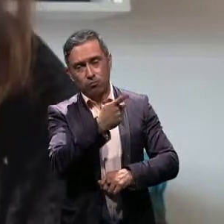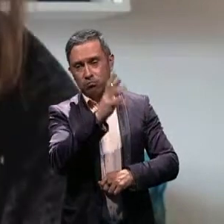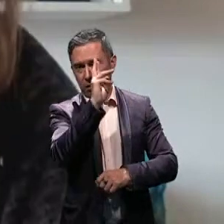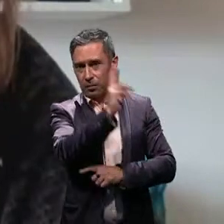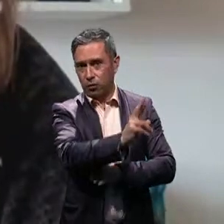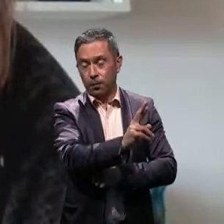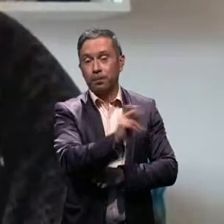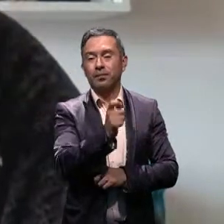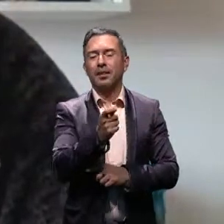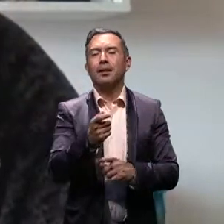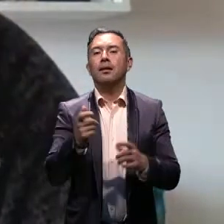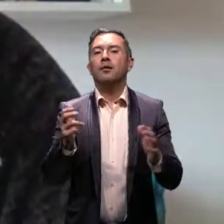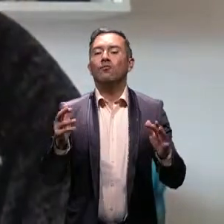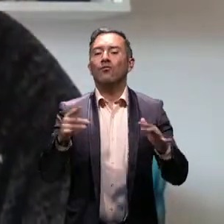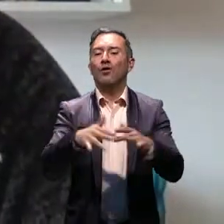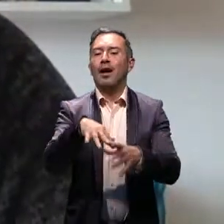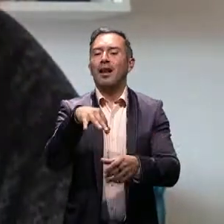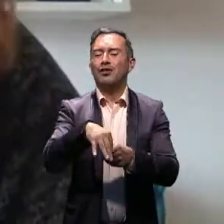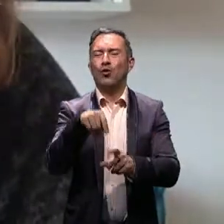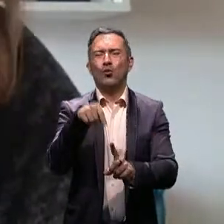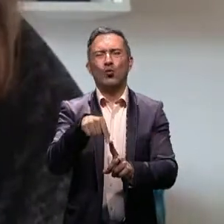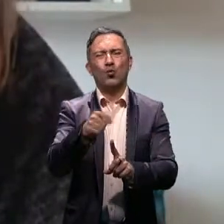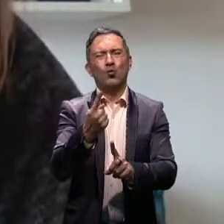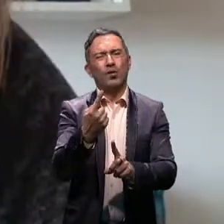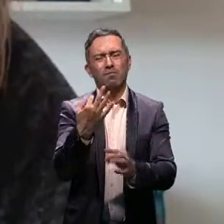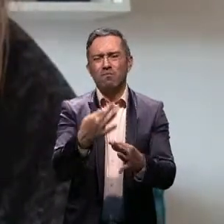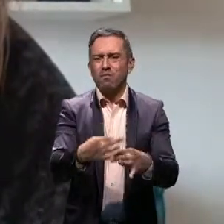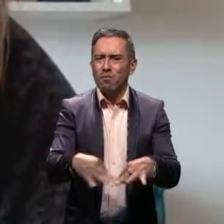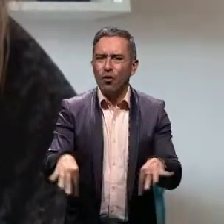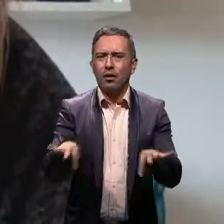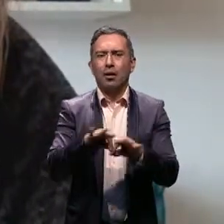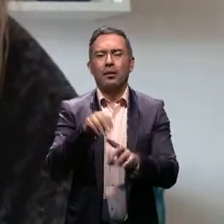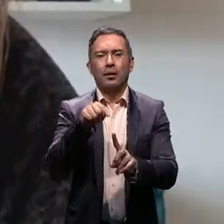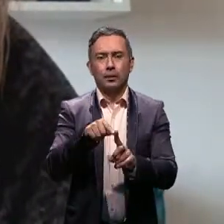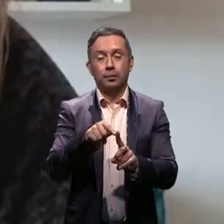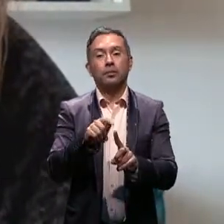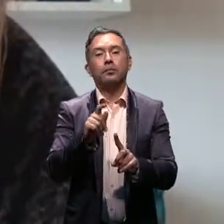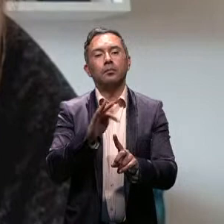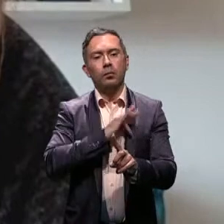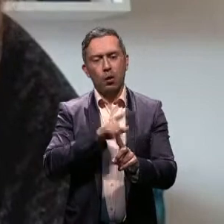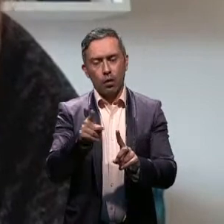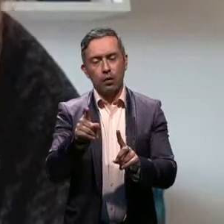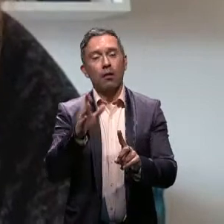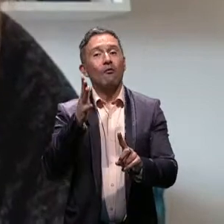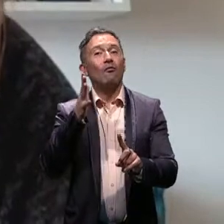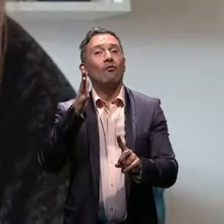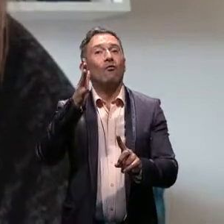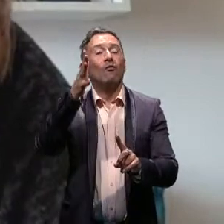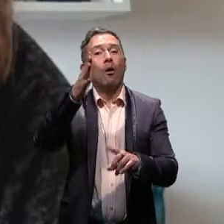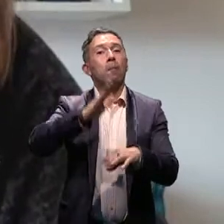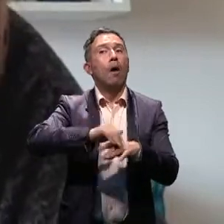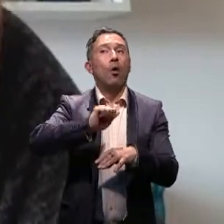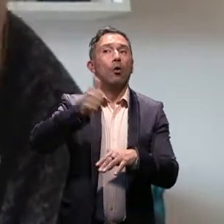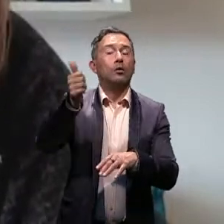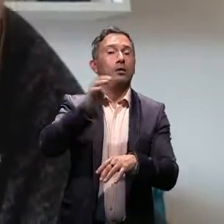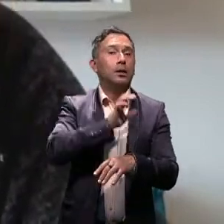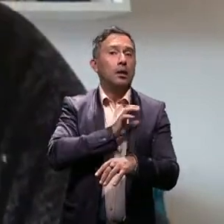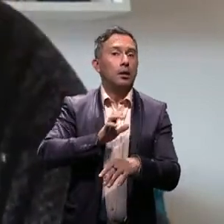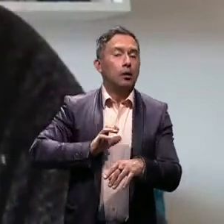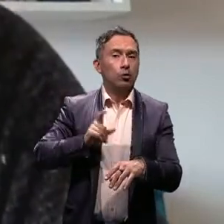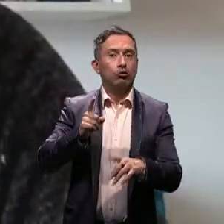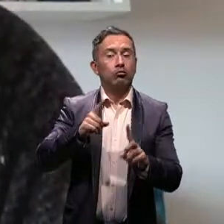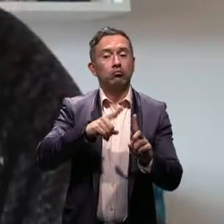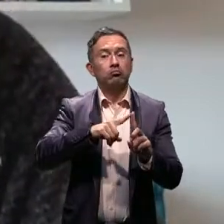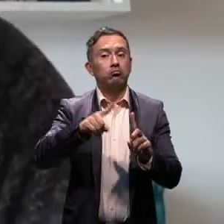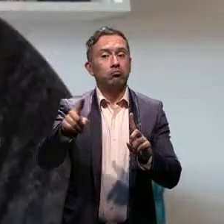the heart of democracy that takes place through elections can ensure alternatives in the future for those